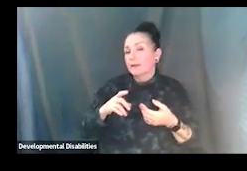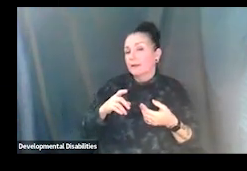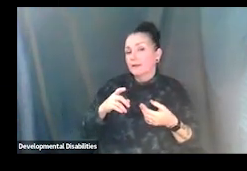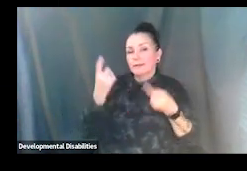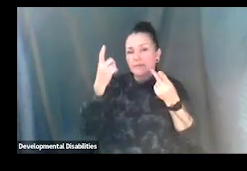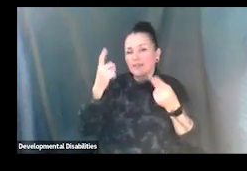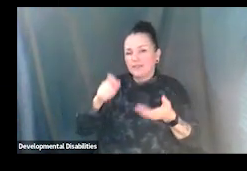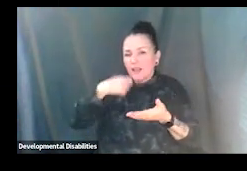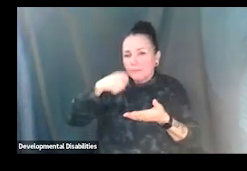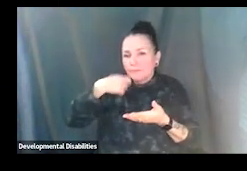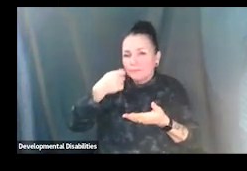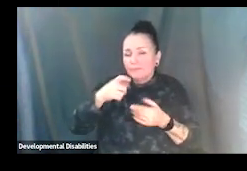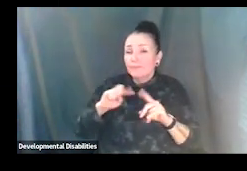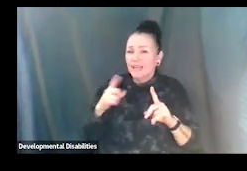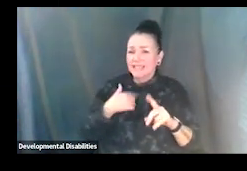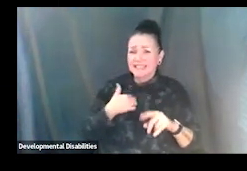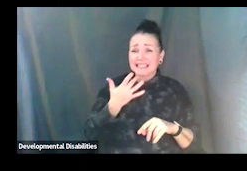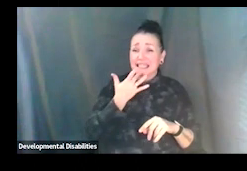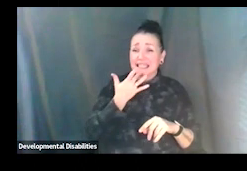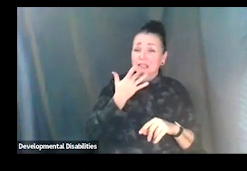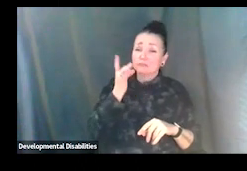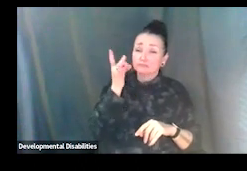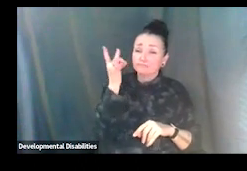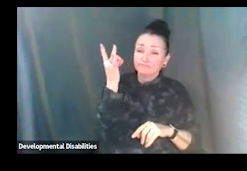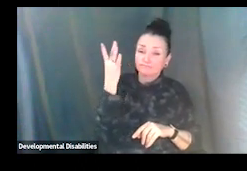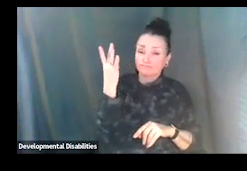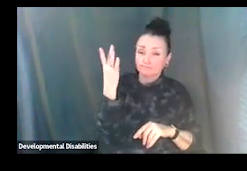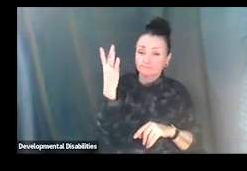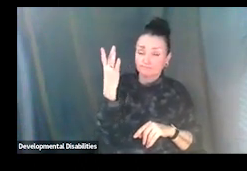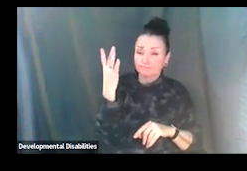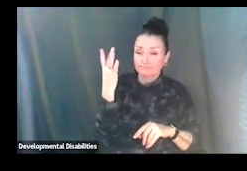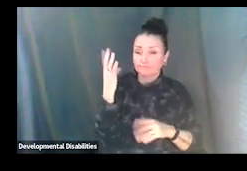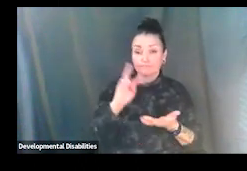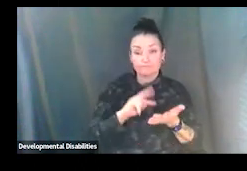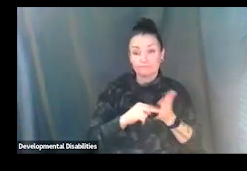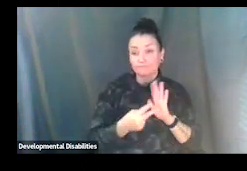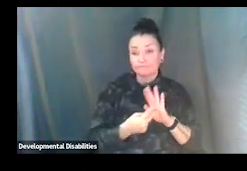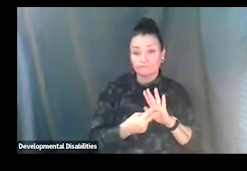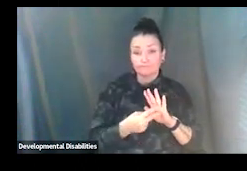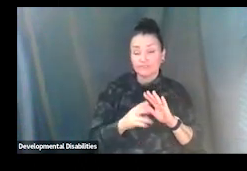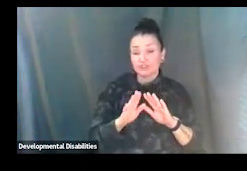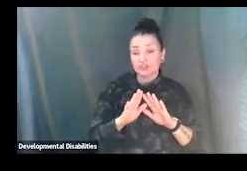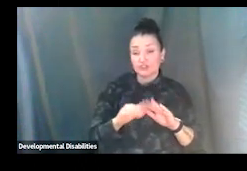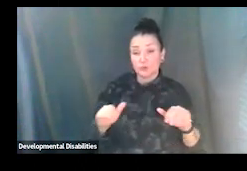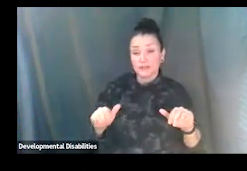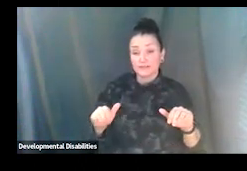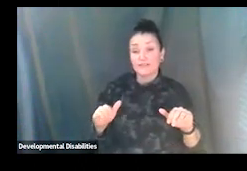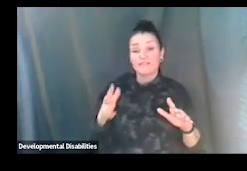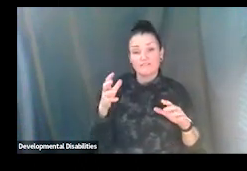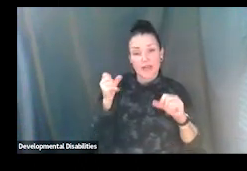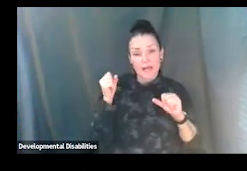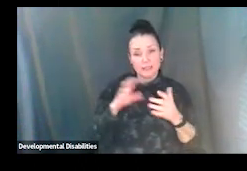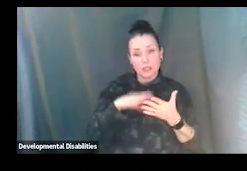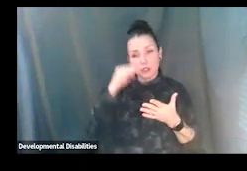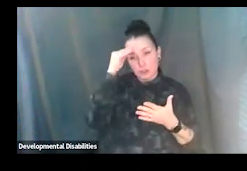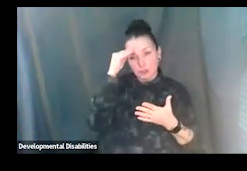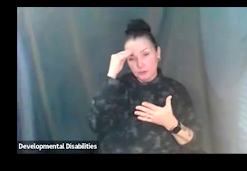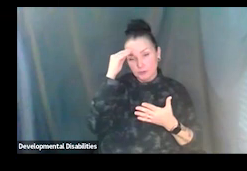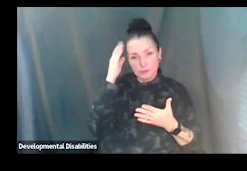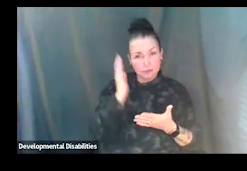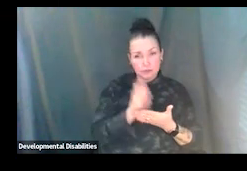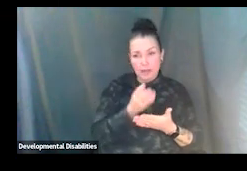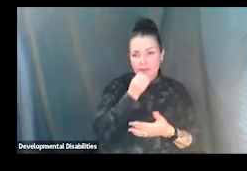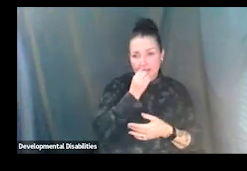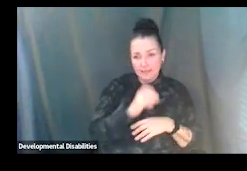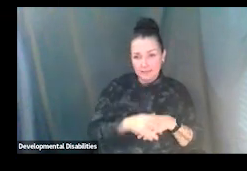are willing to take it more than a week or so because of that. So it does have insomnia and appetite suppressant as a side effect, but less